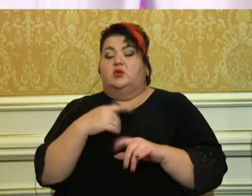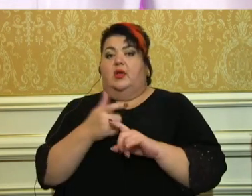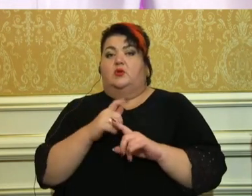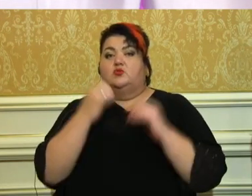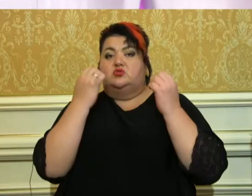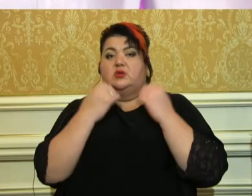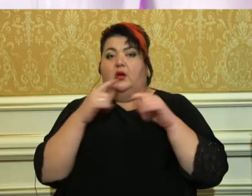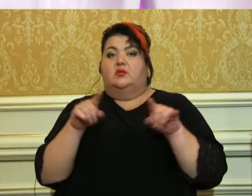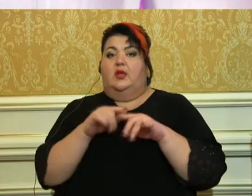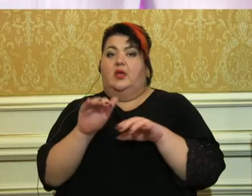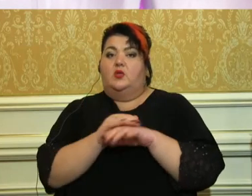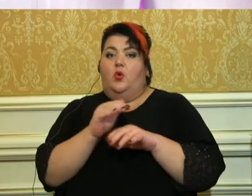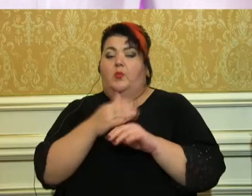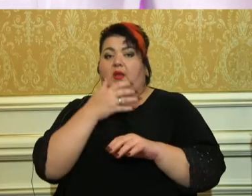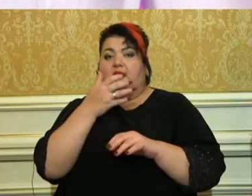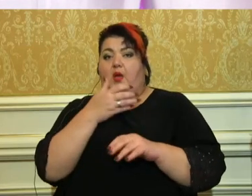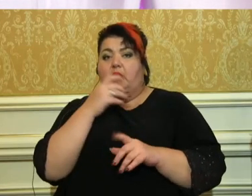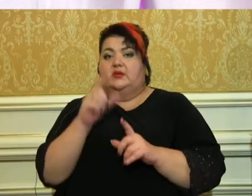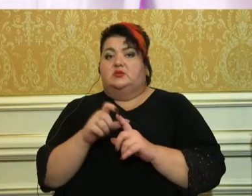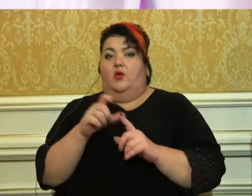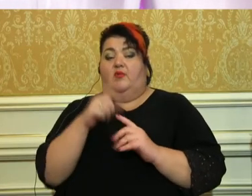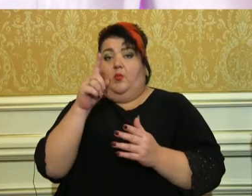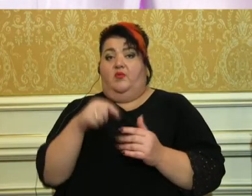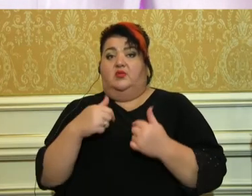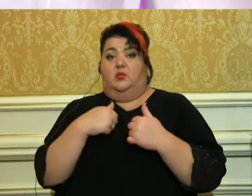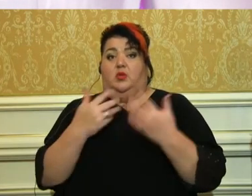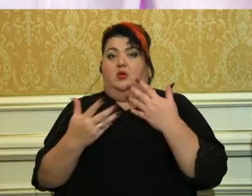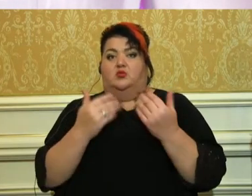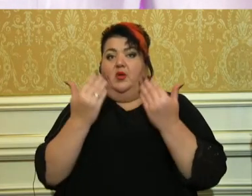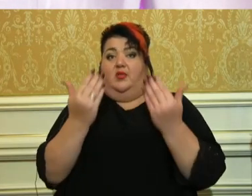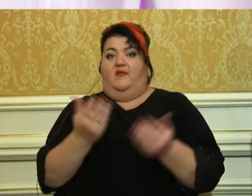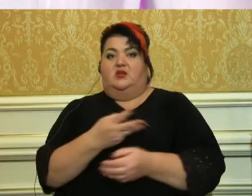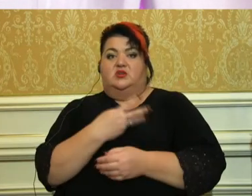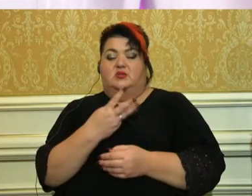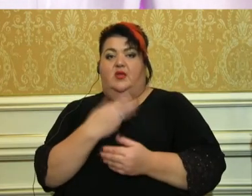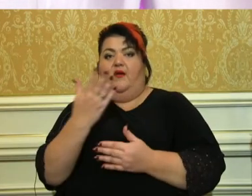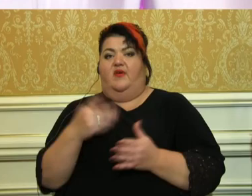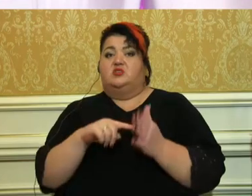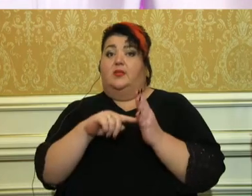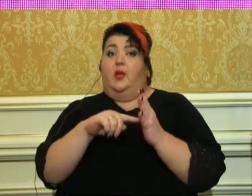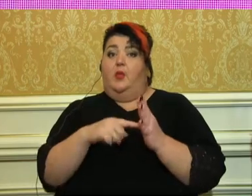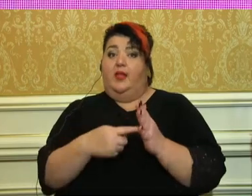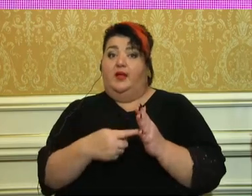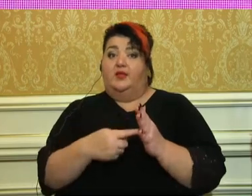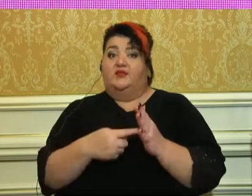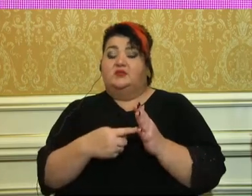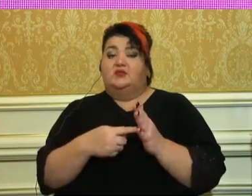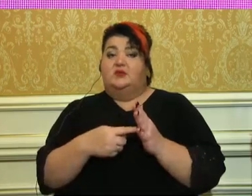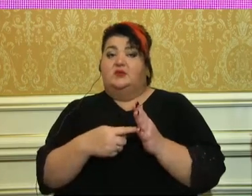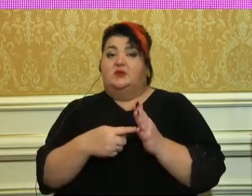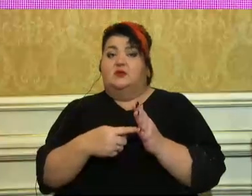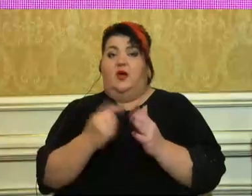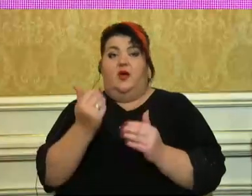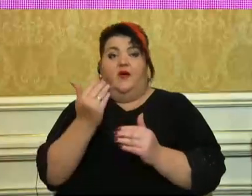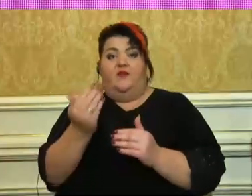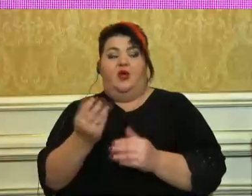I would like to say that I would like to thank for such warm words, but believe me, if it wasn't your initiative and